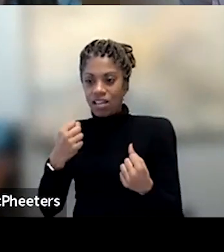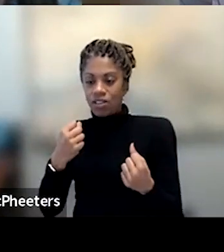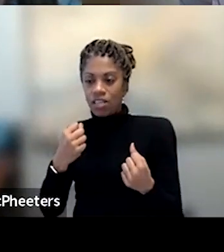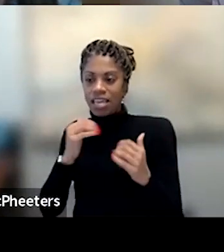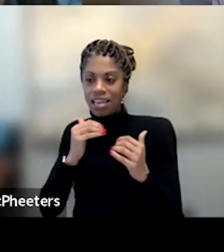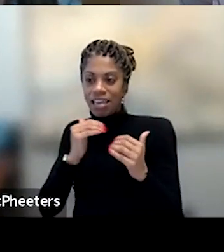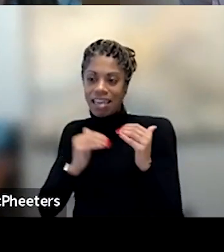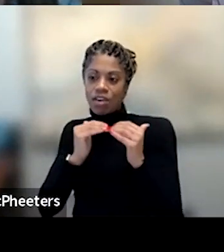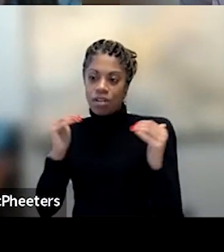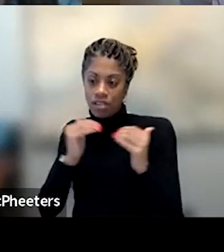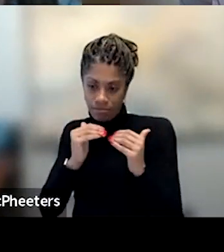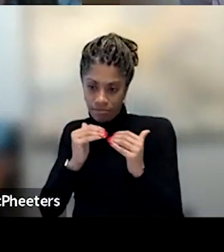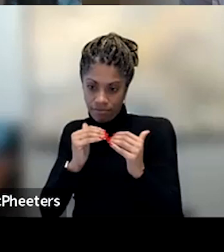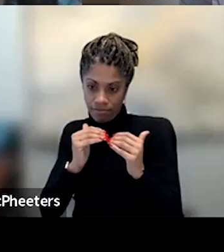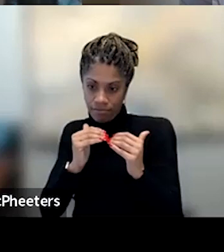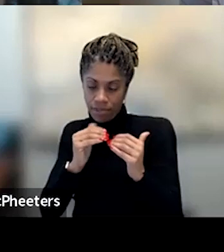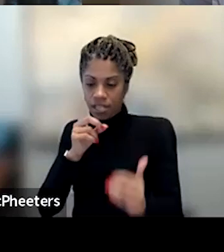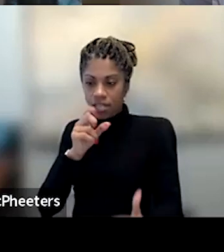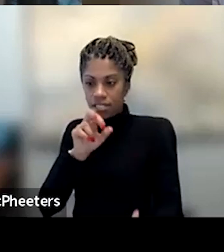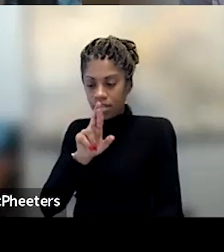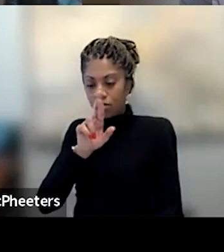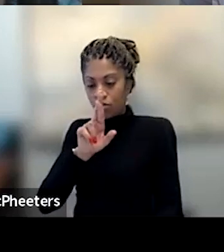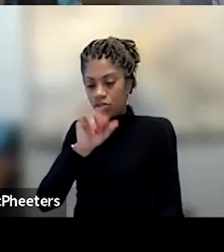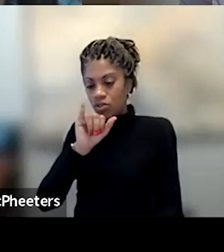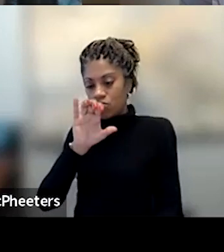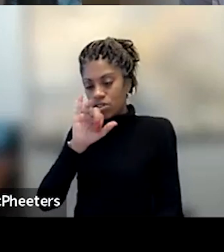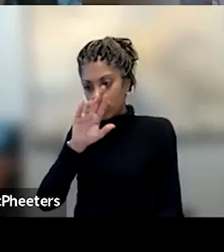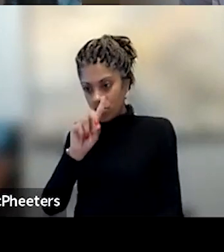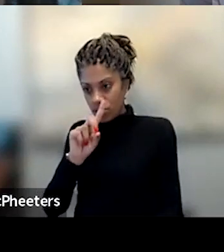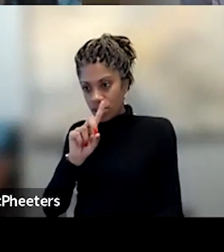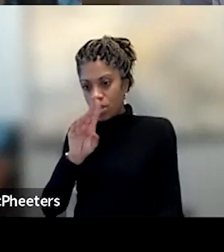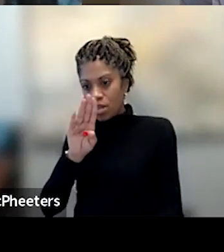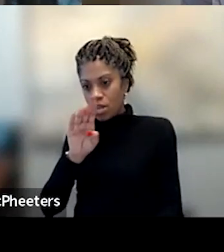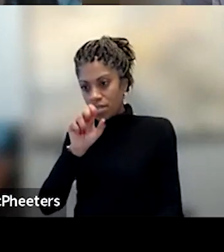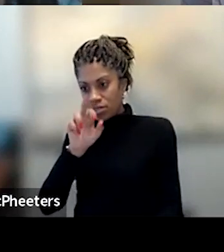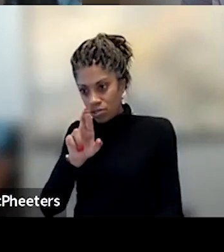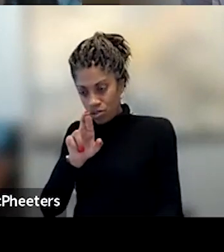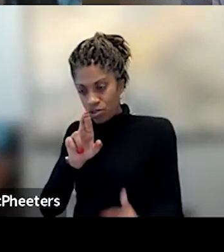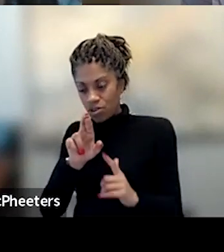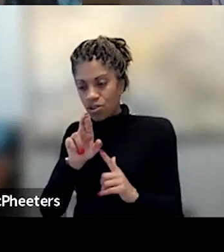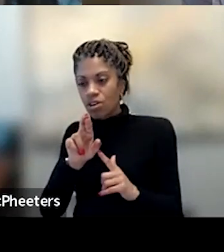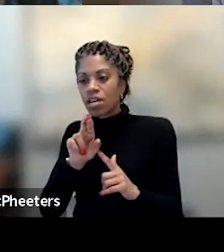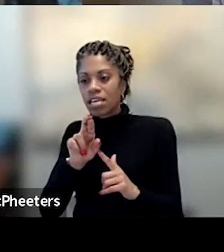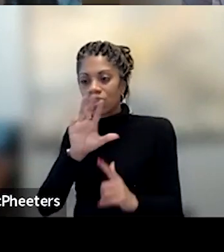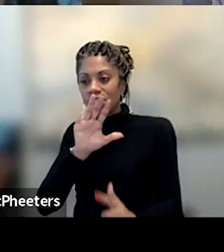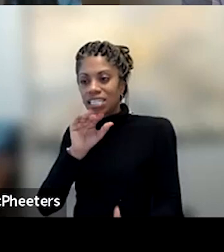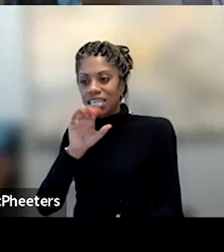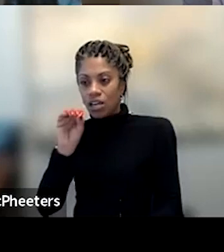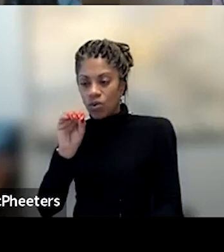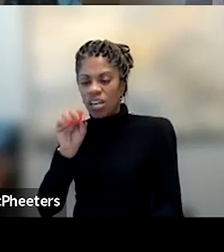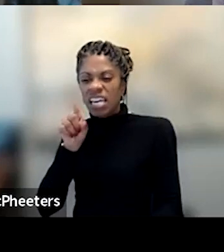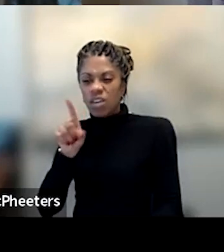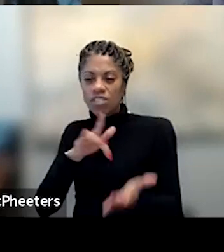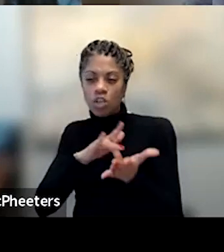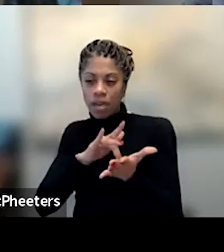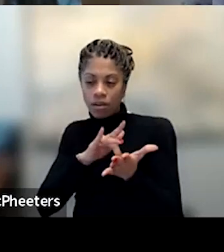CEO is Dr. Richard Besser, who used to be a medical correspondent on ABC News before he got